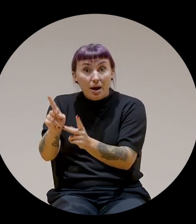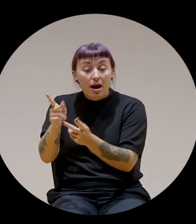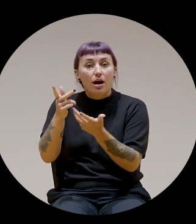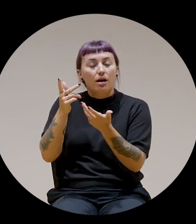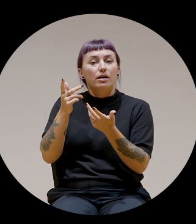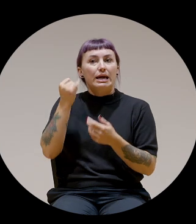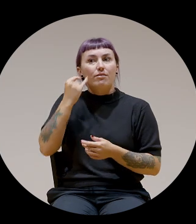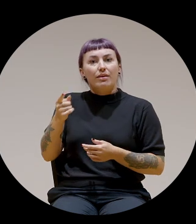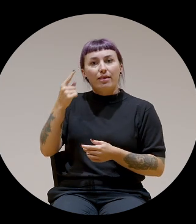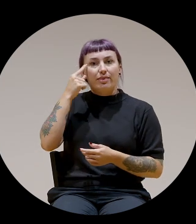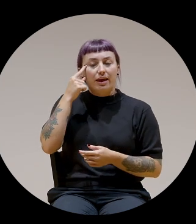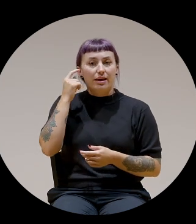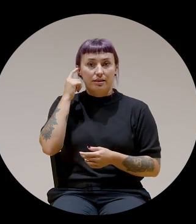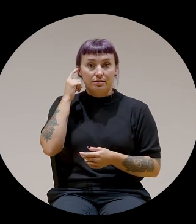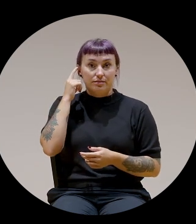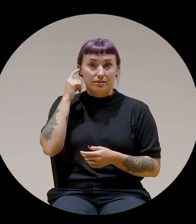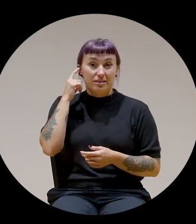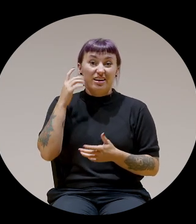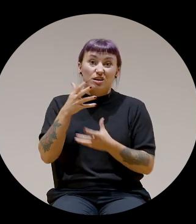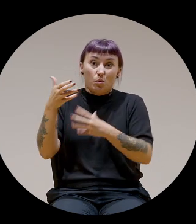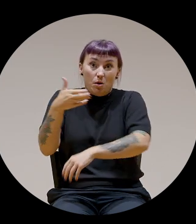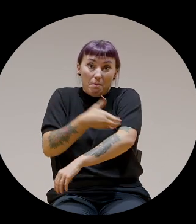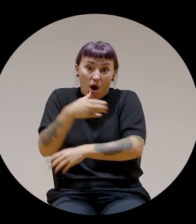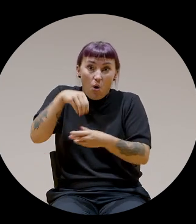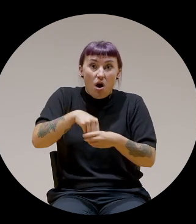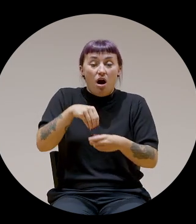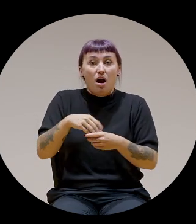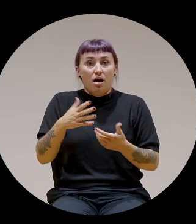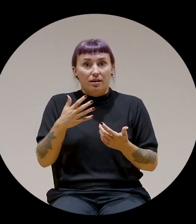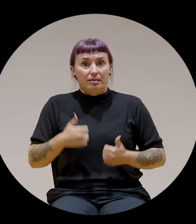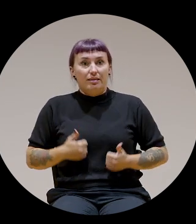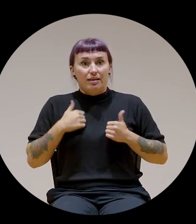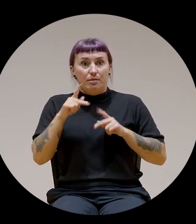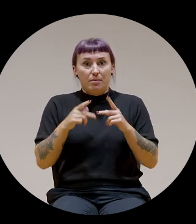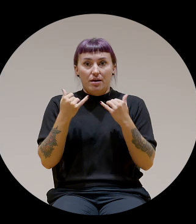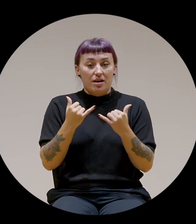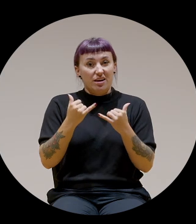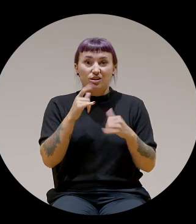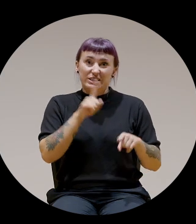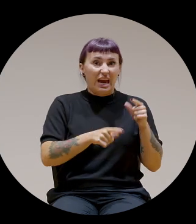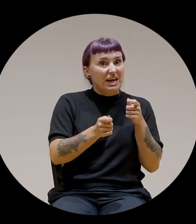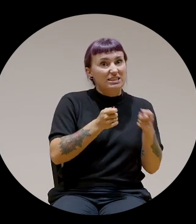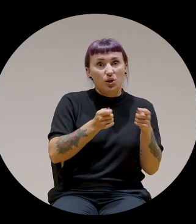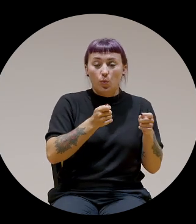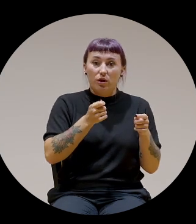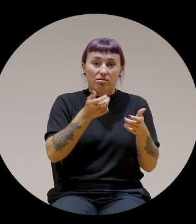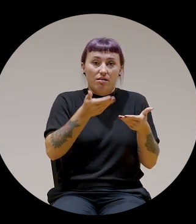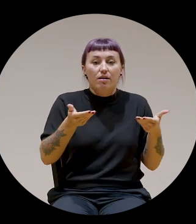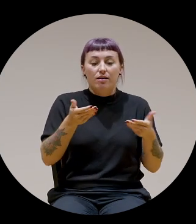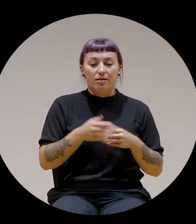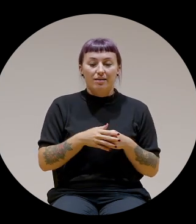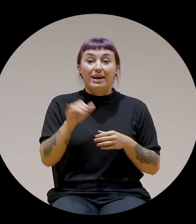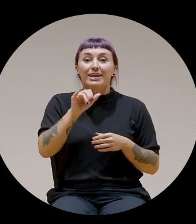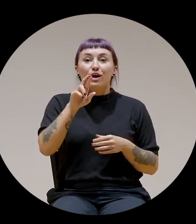back? Do they think it is filled with so much power that living people today are not coped to deal with? So it's like